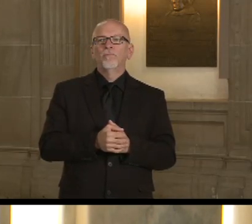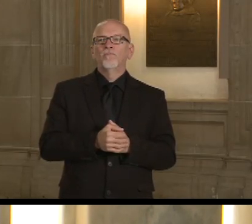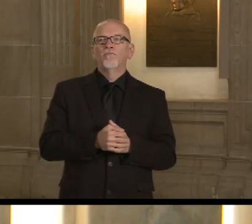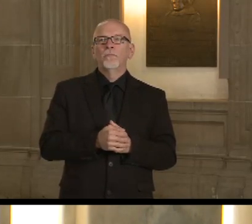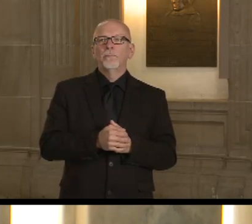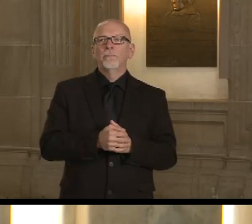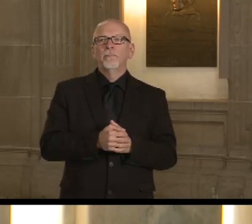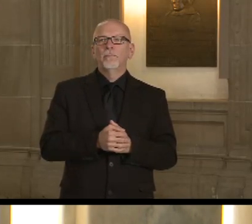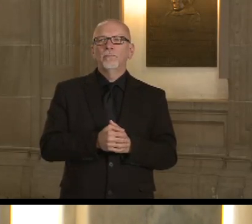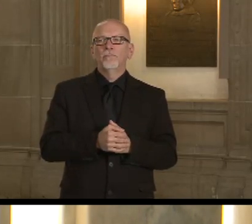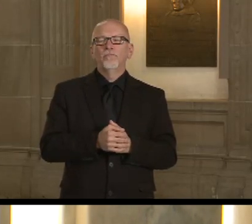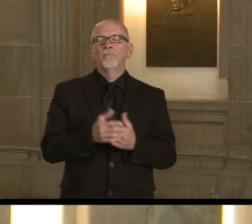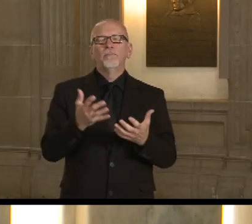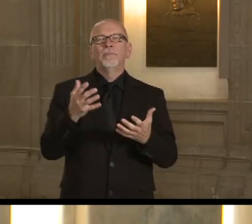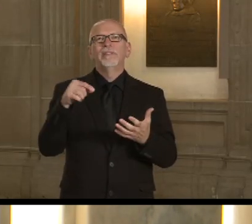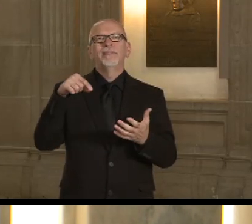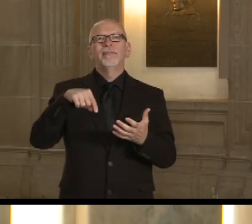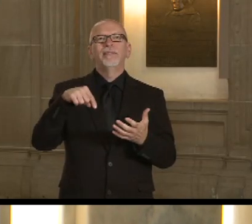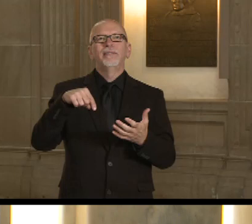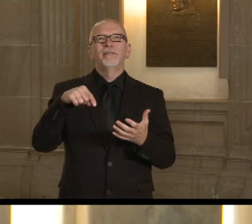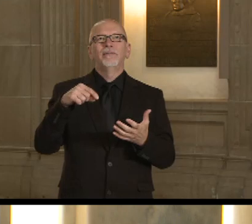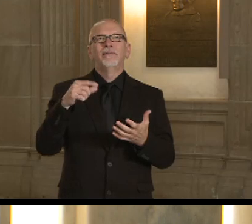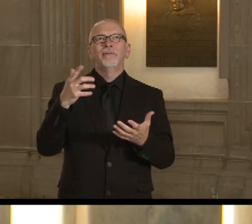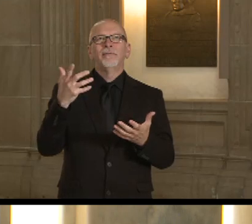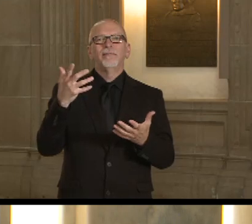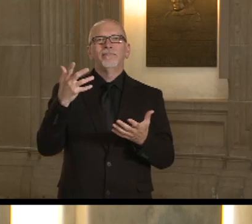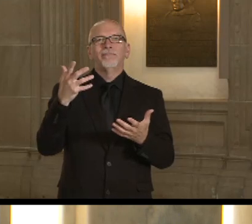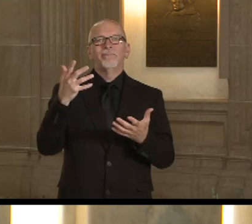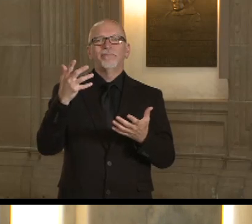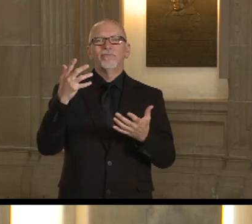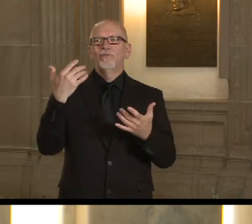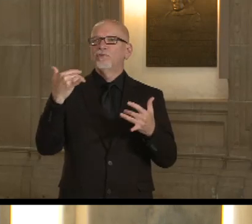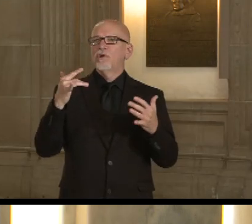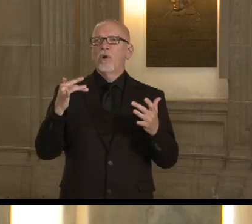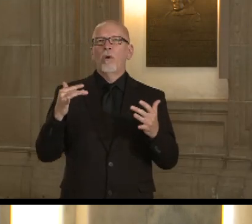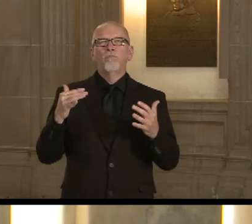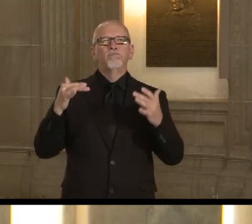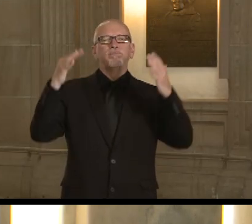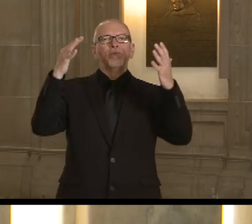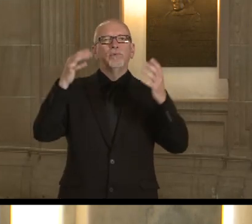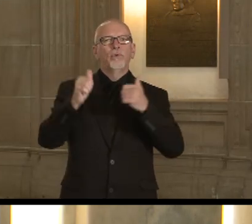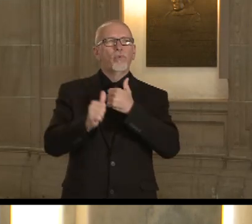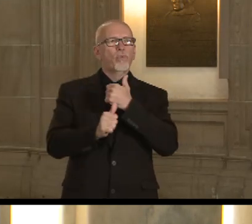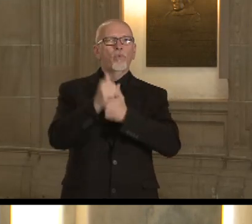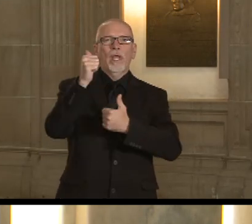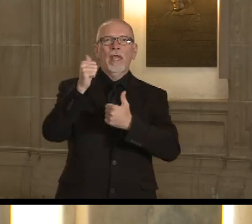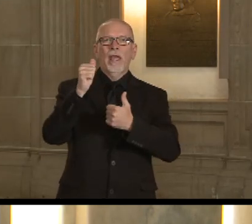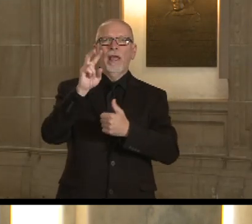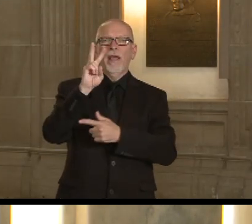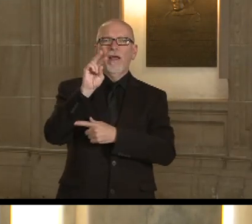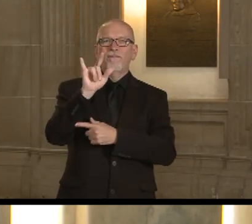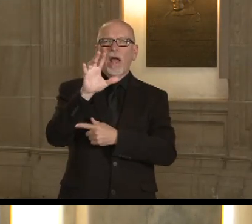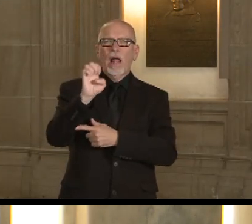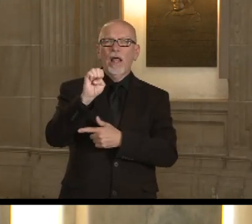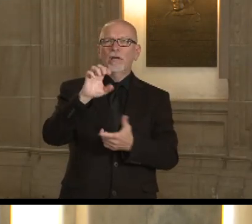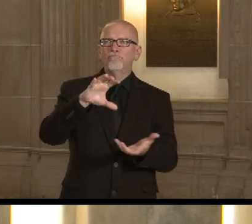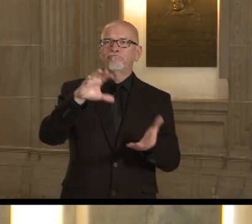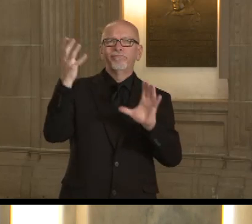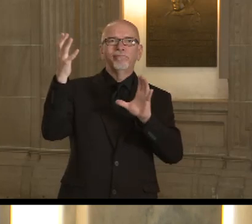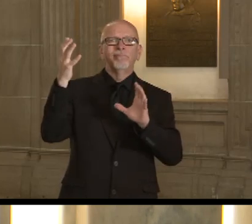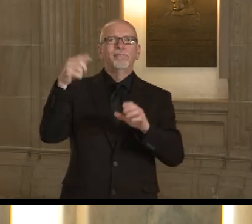this unprecedented scale of threat and violence